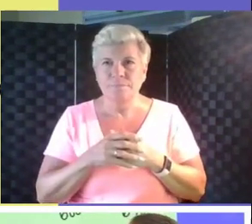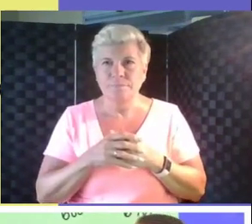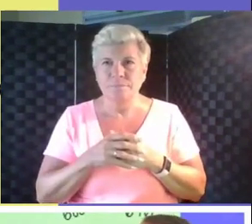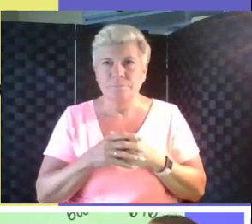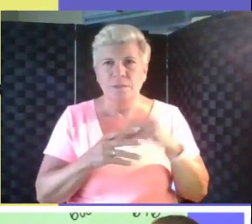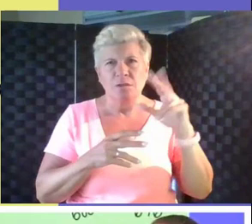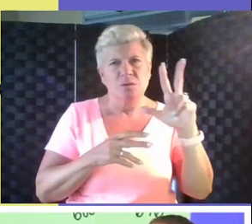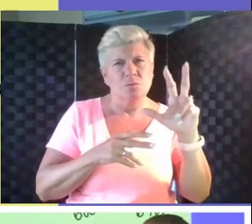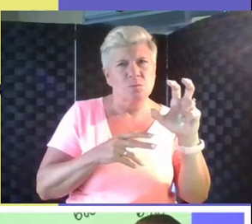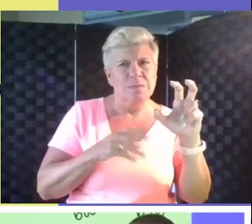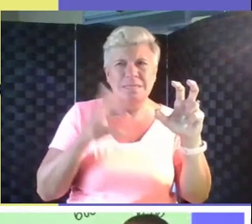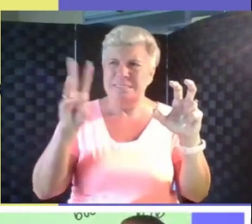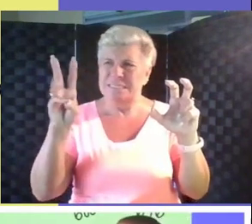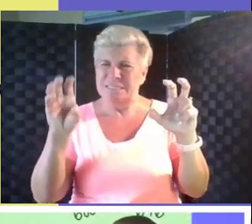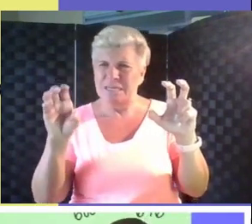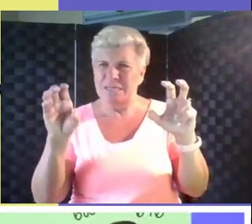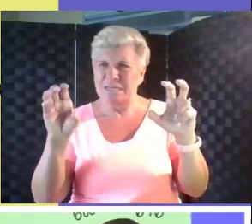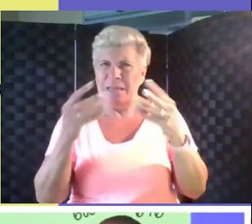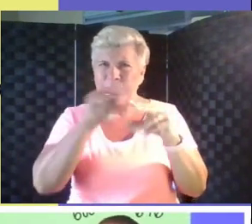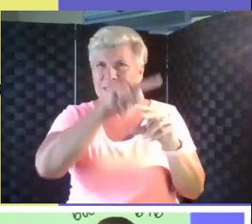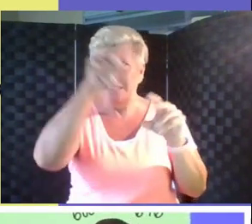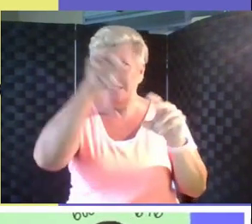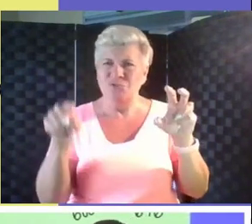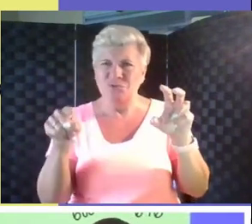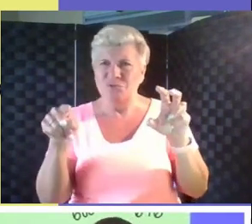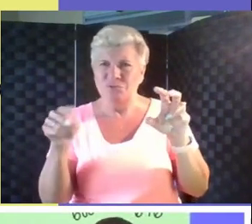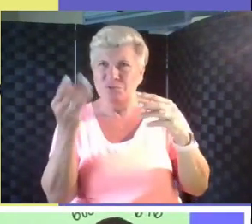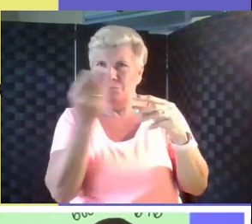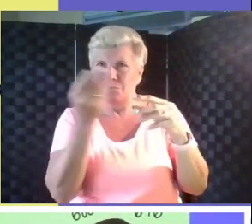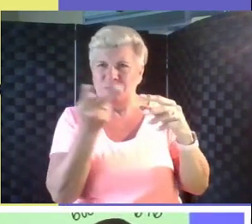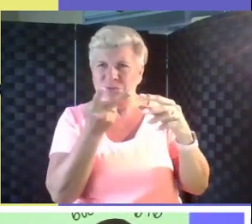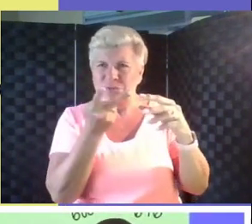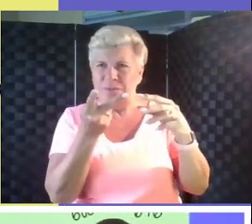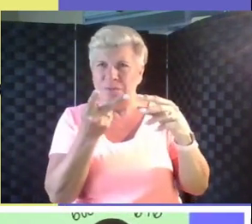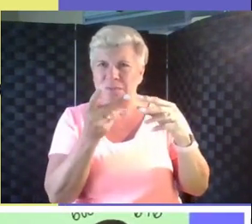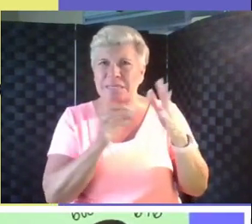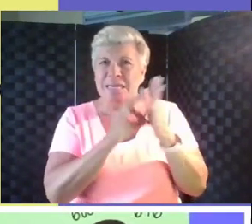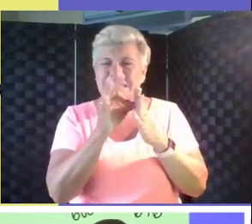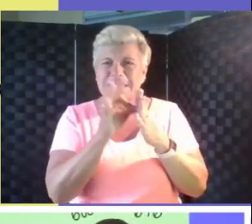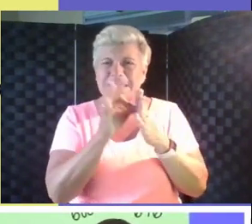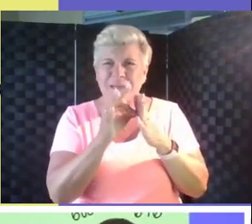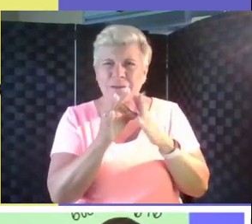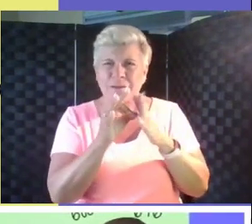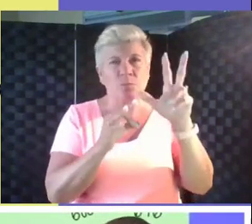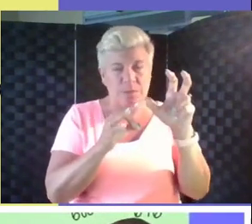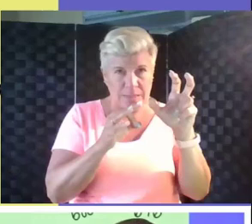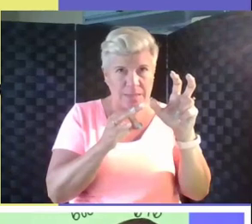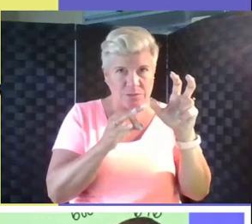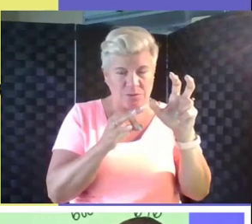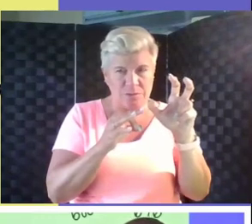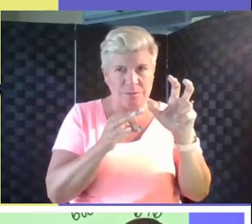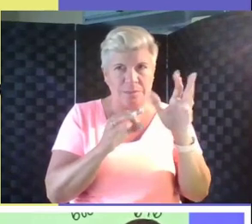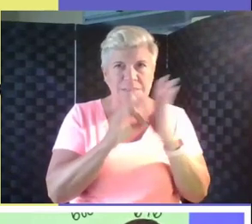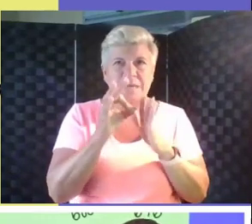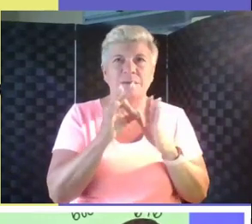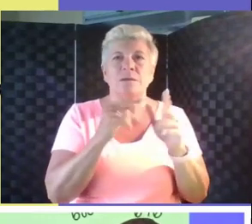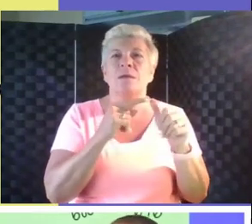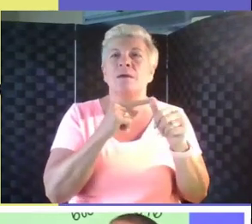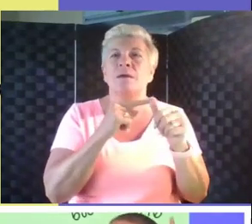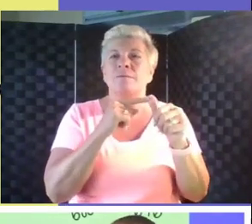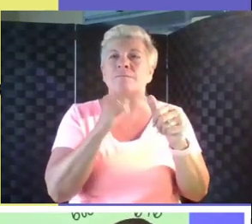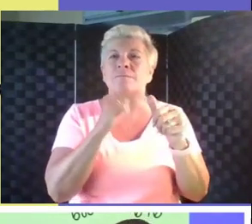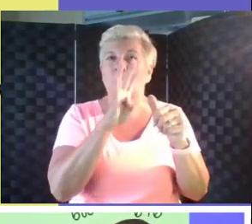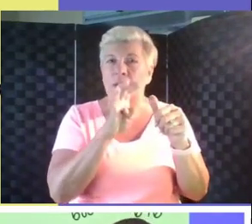600. What's the distance between 300 and 600? So let's count. Let's think in our head 300. We're going to count by hundreds. So